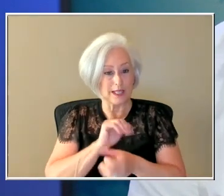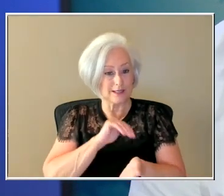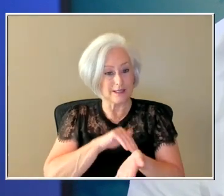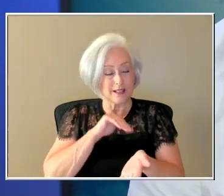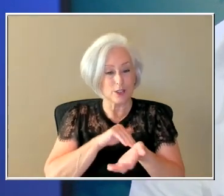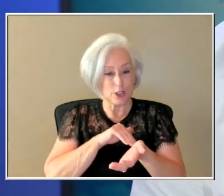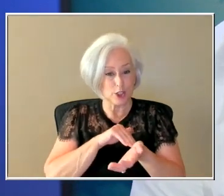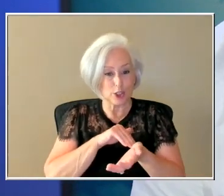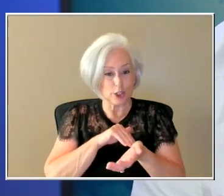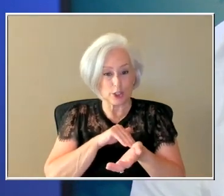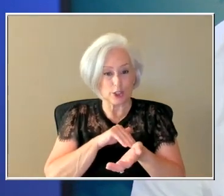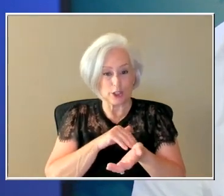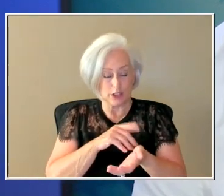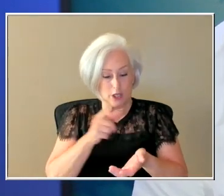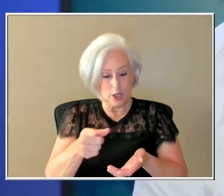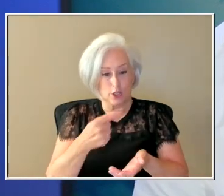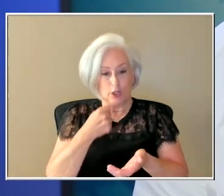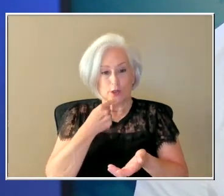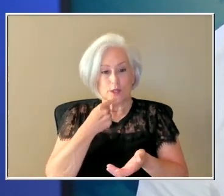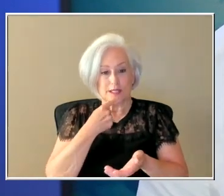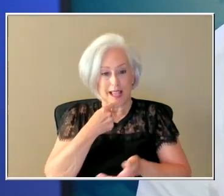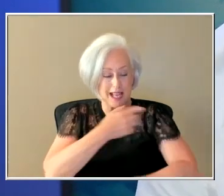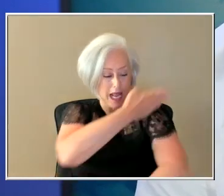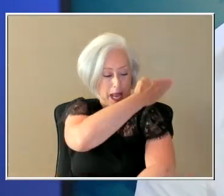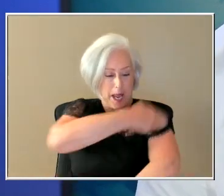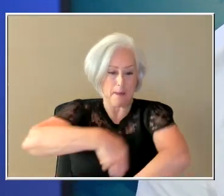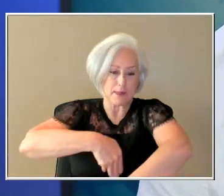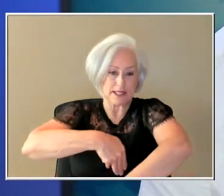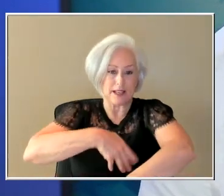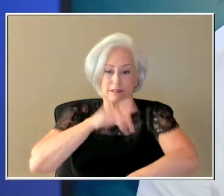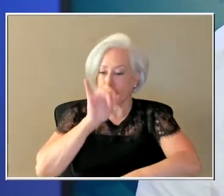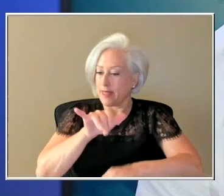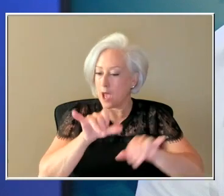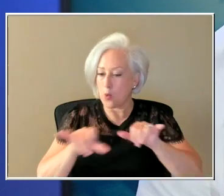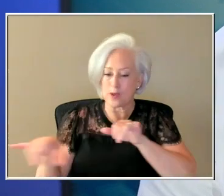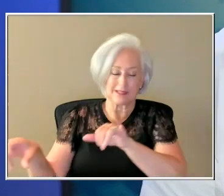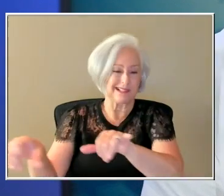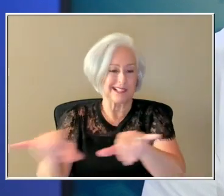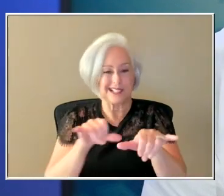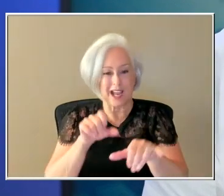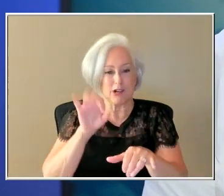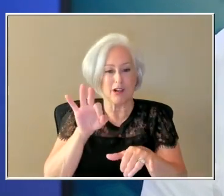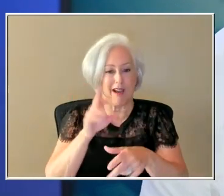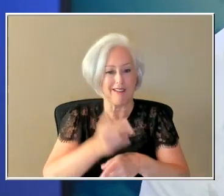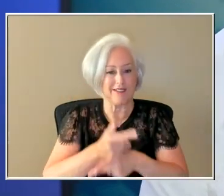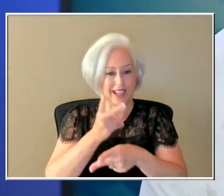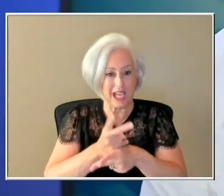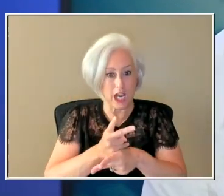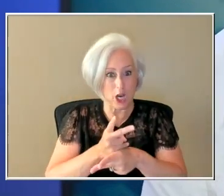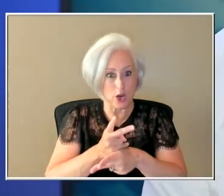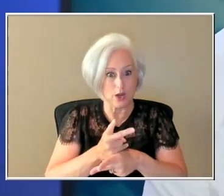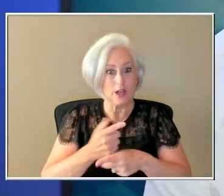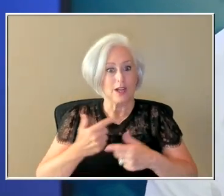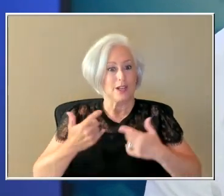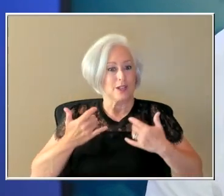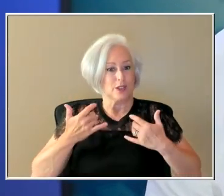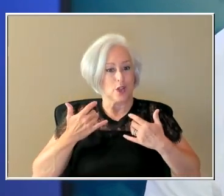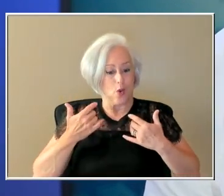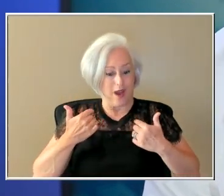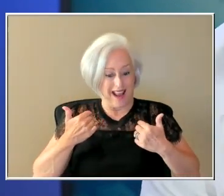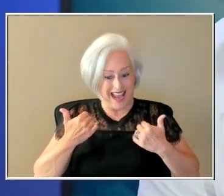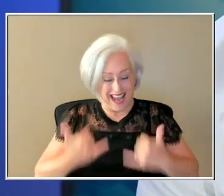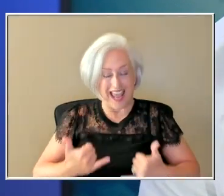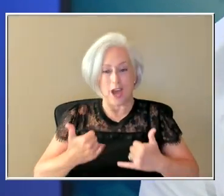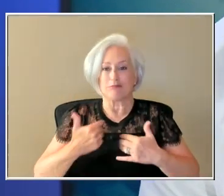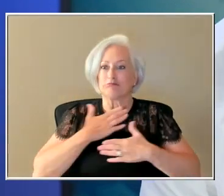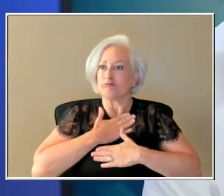you mentioned amputation. Amputation was the standard of care. So I've had the privilege of enjoying all the new technology